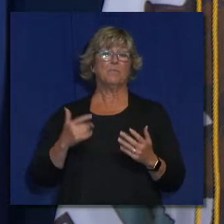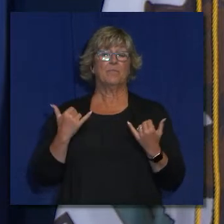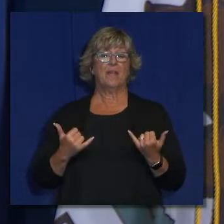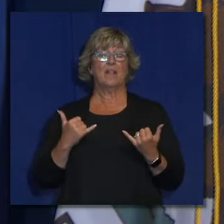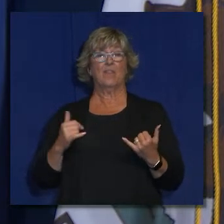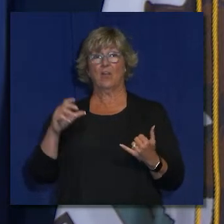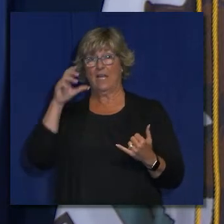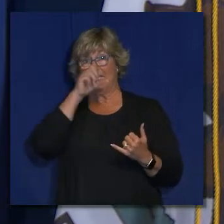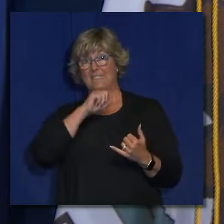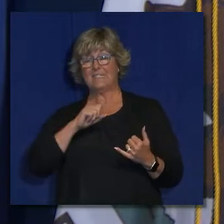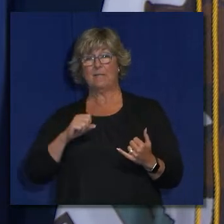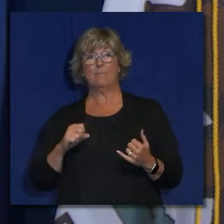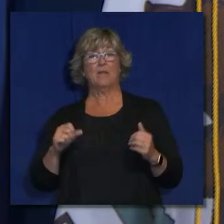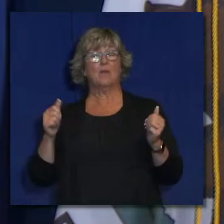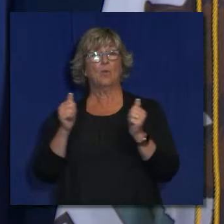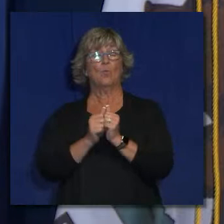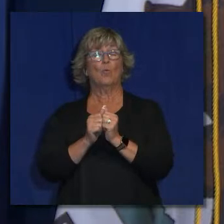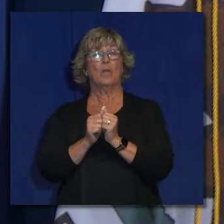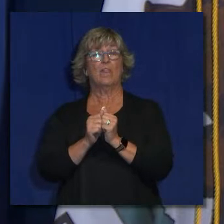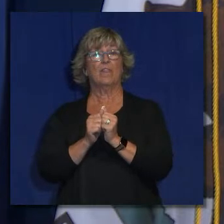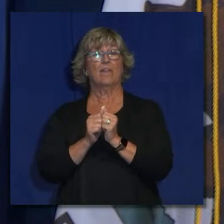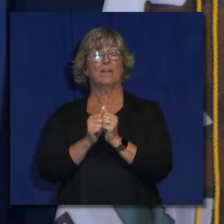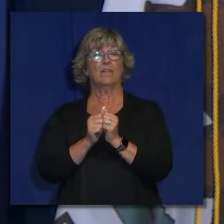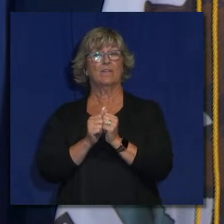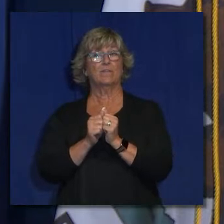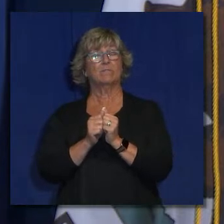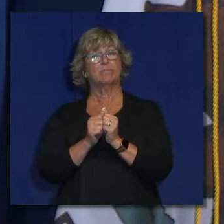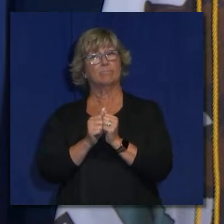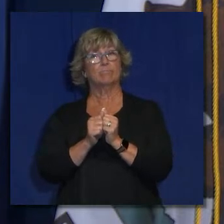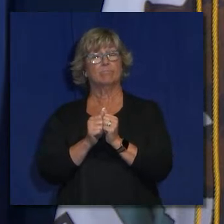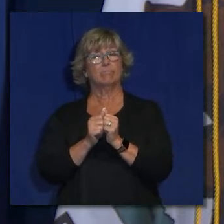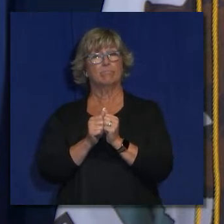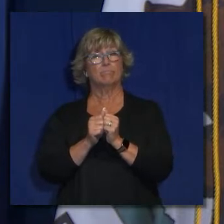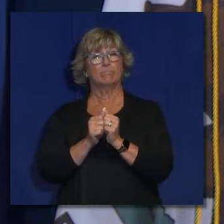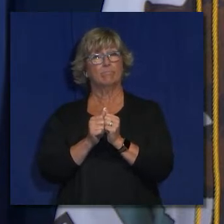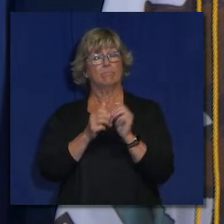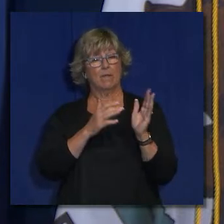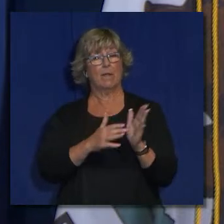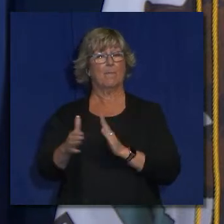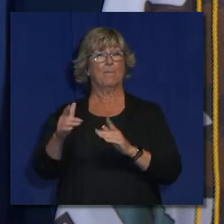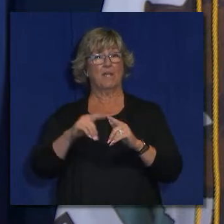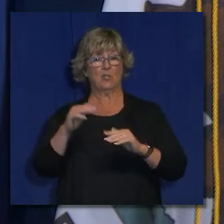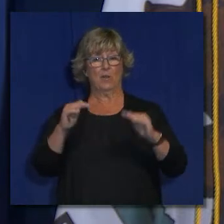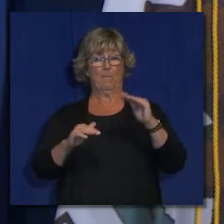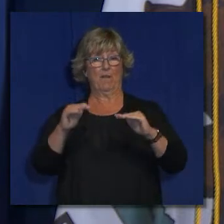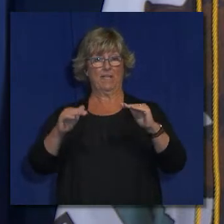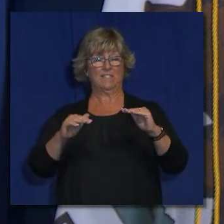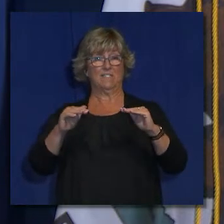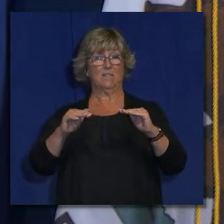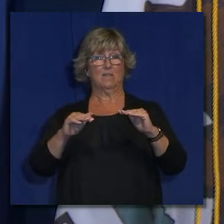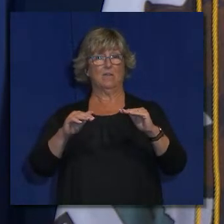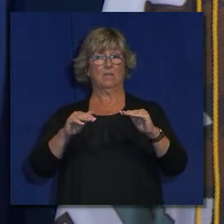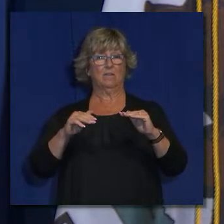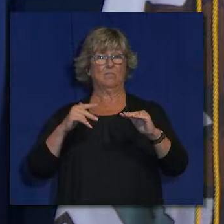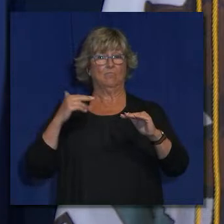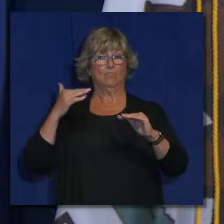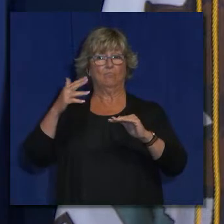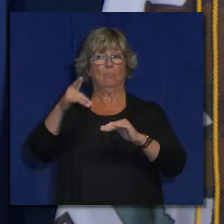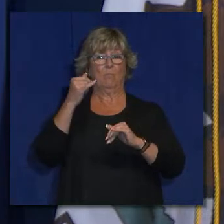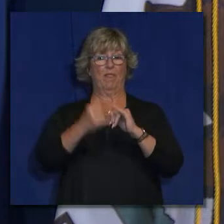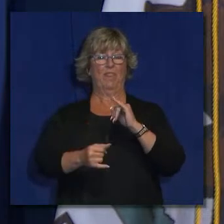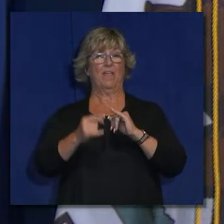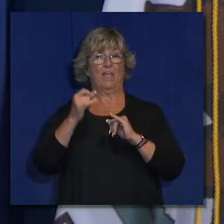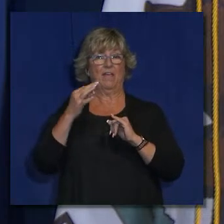current estimate, though, with is we are planned to be balanced and structurally balanced over by the